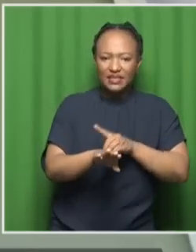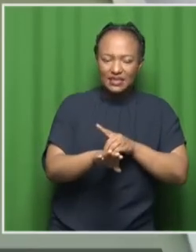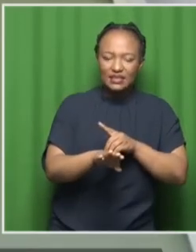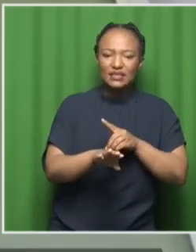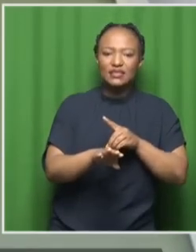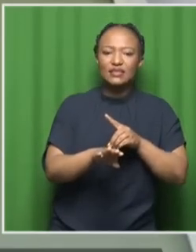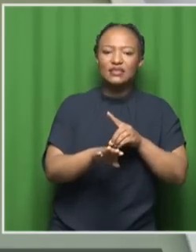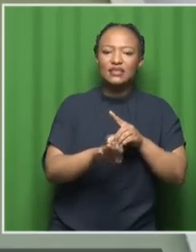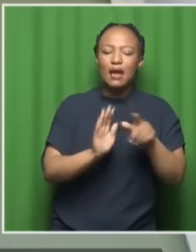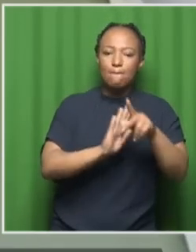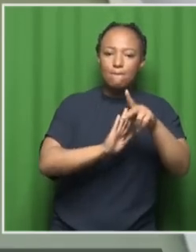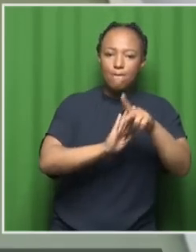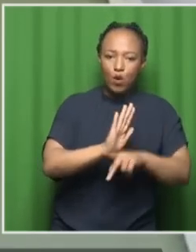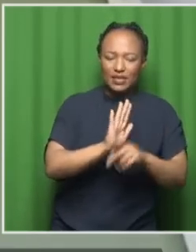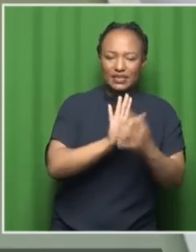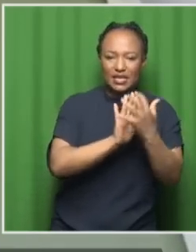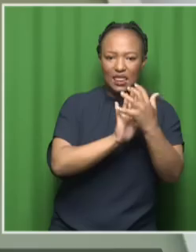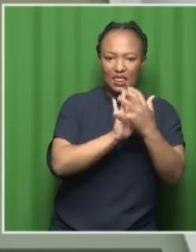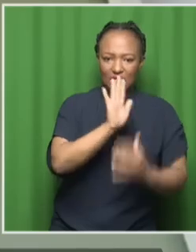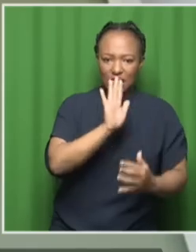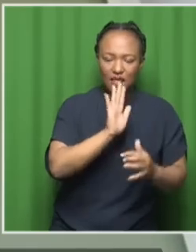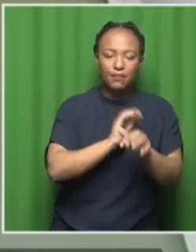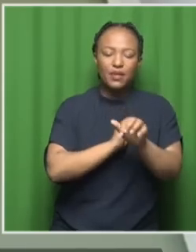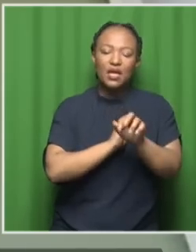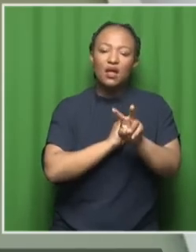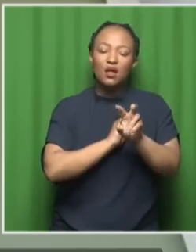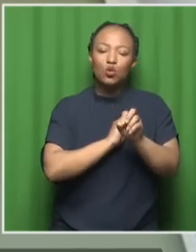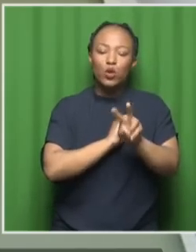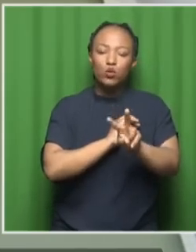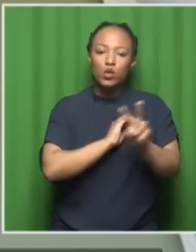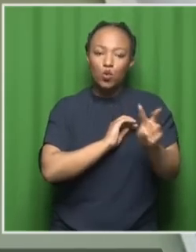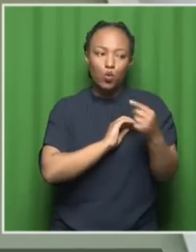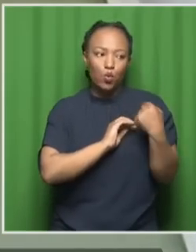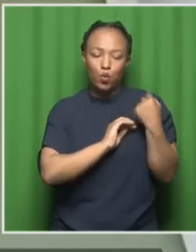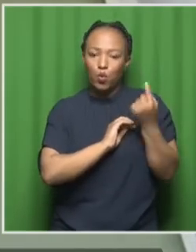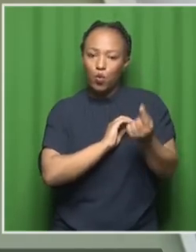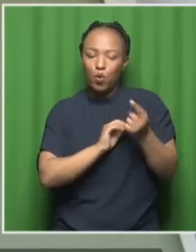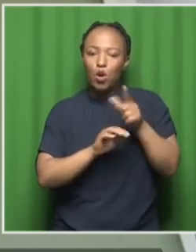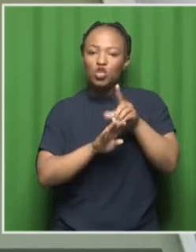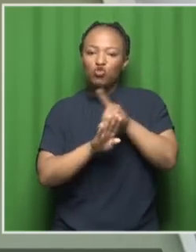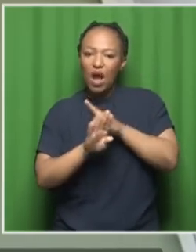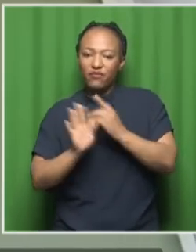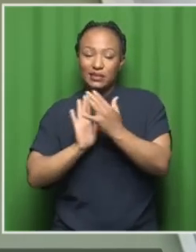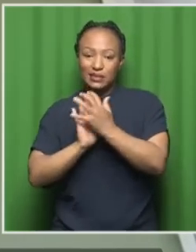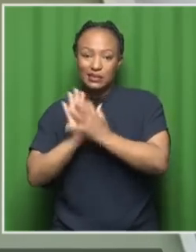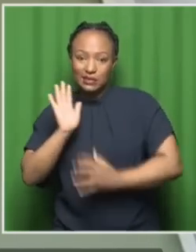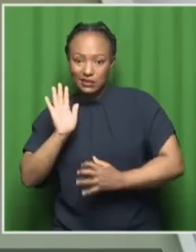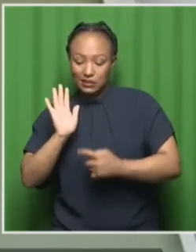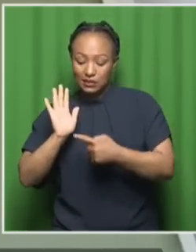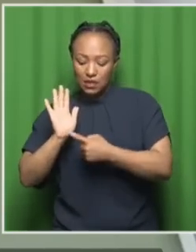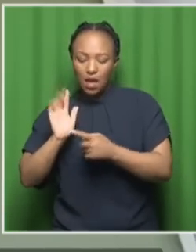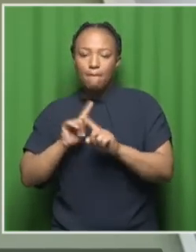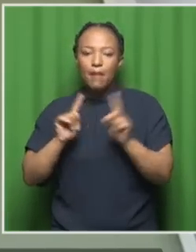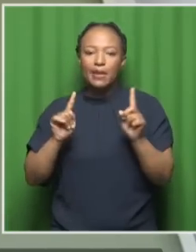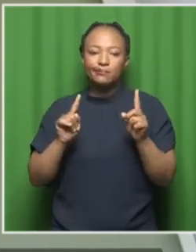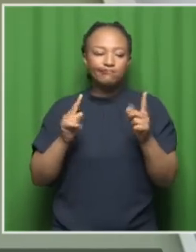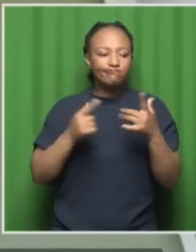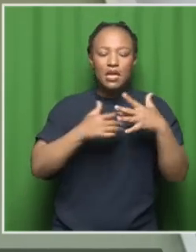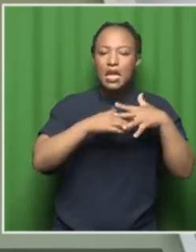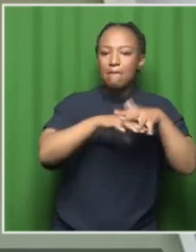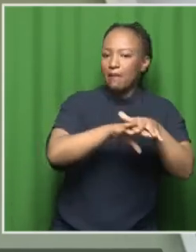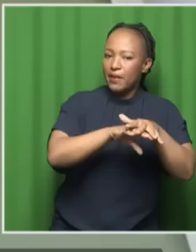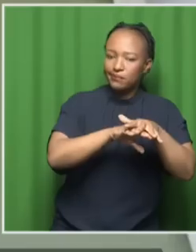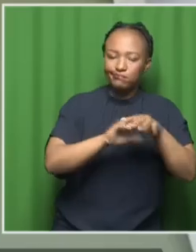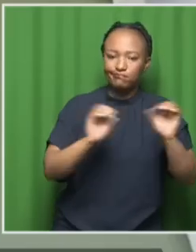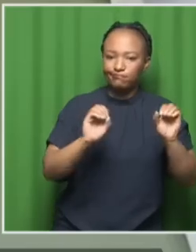the draft that was done in 2022, but up to now, there's no implementation up to now as we are speaking.